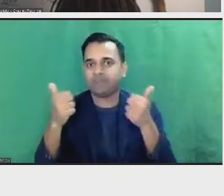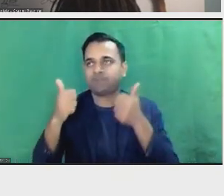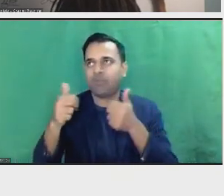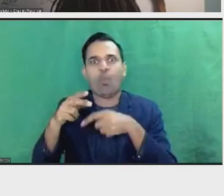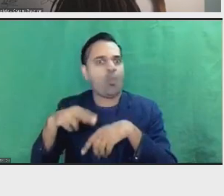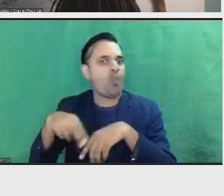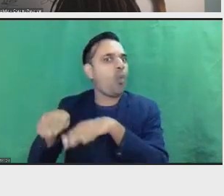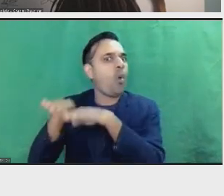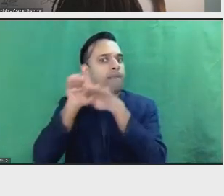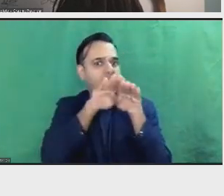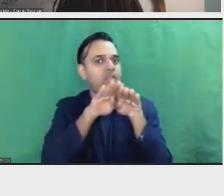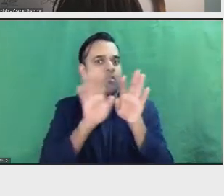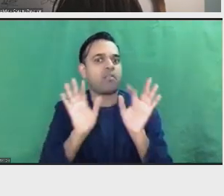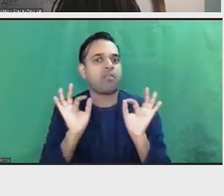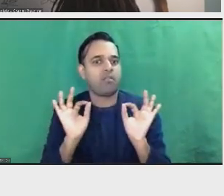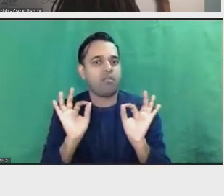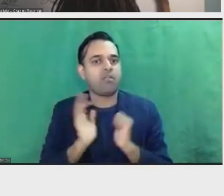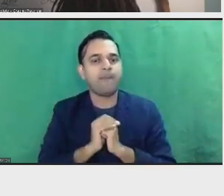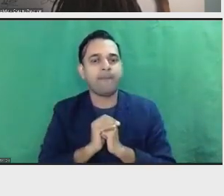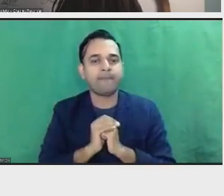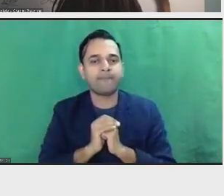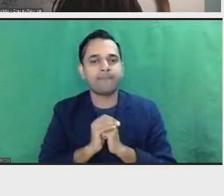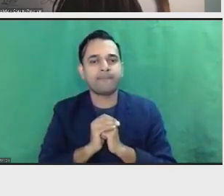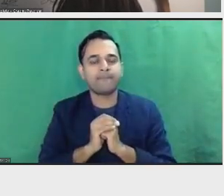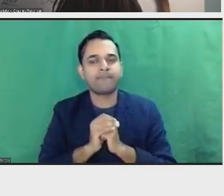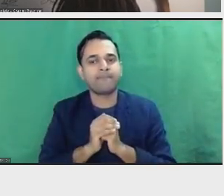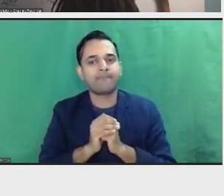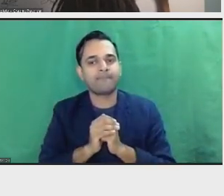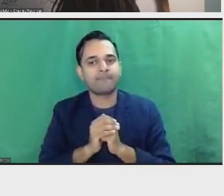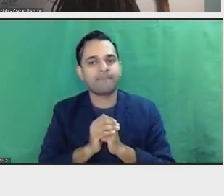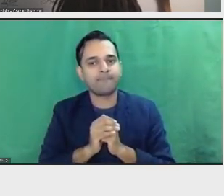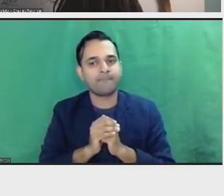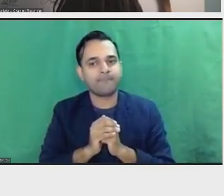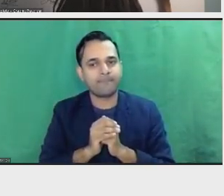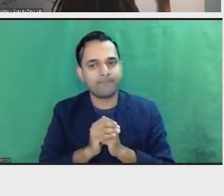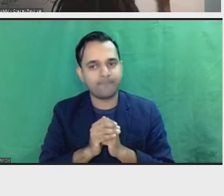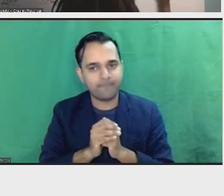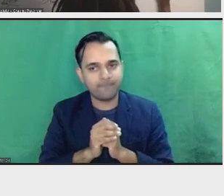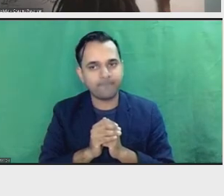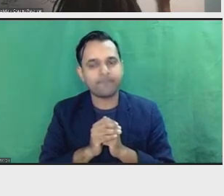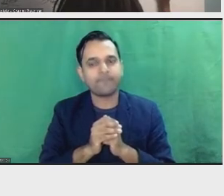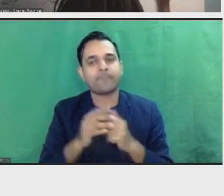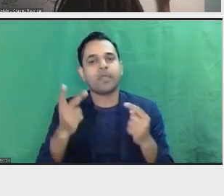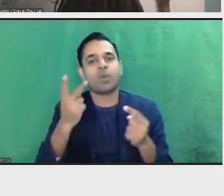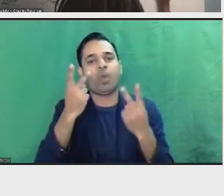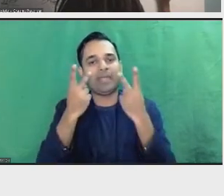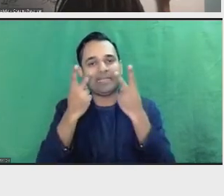Biodiversity. And we see this as a very strategic collaboration for our